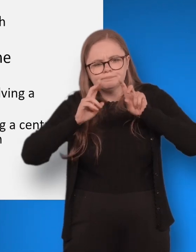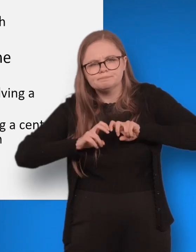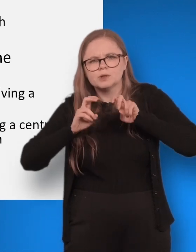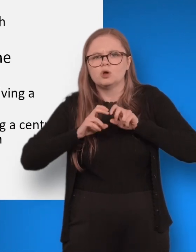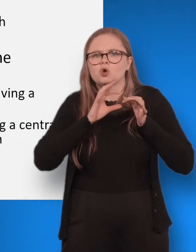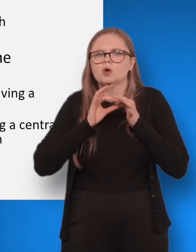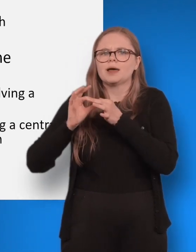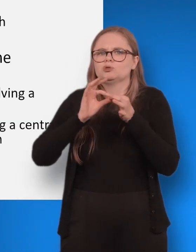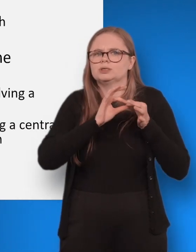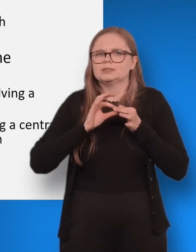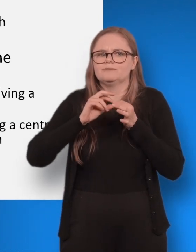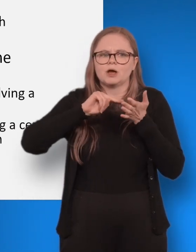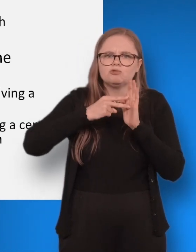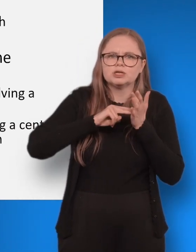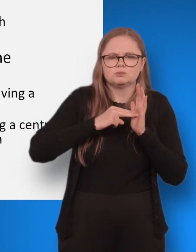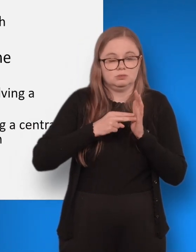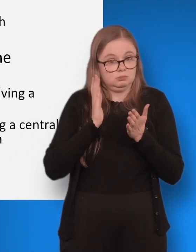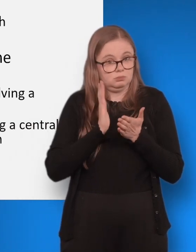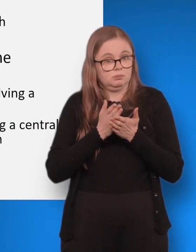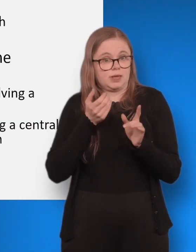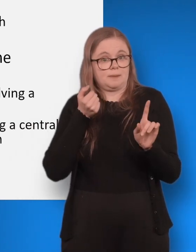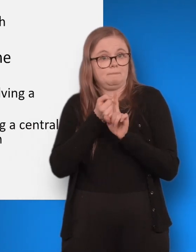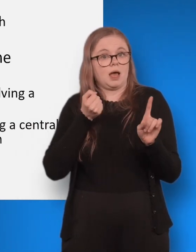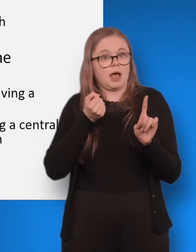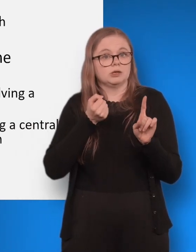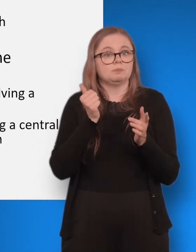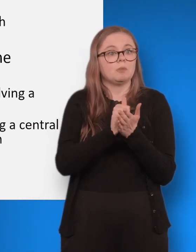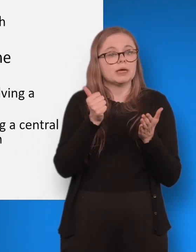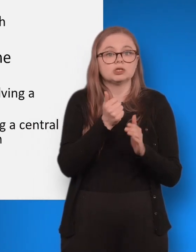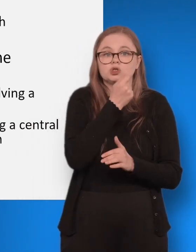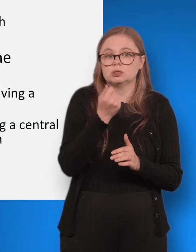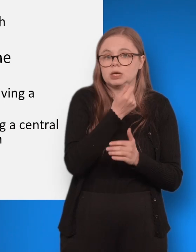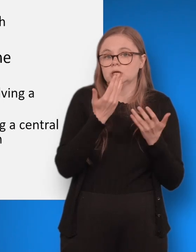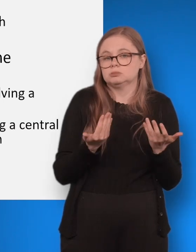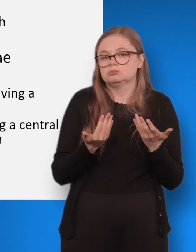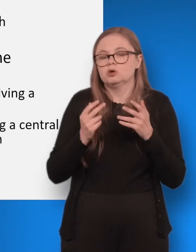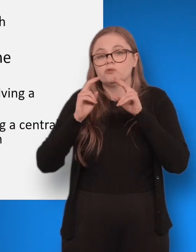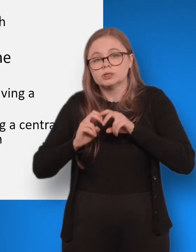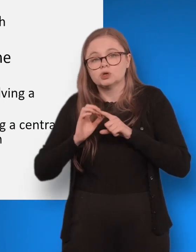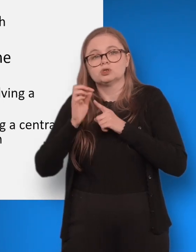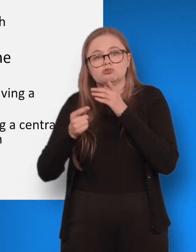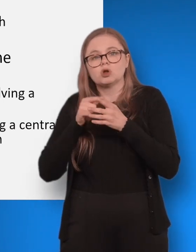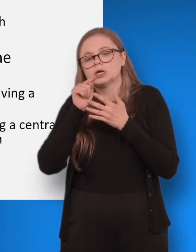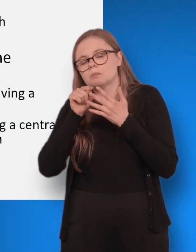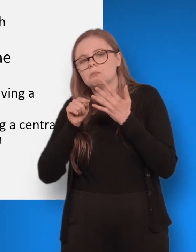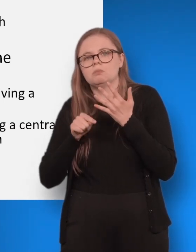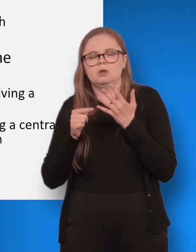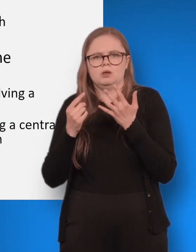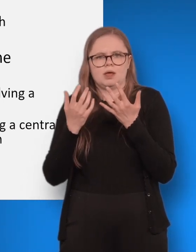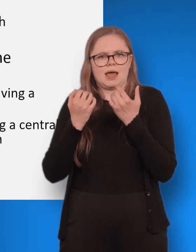arrangements impact the publication success of a project. Research projects often consist of